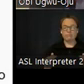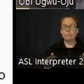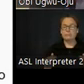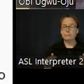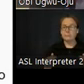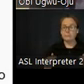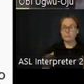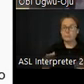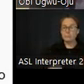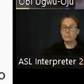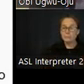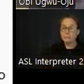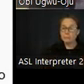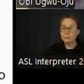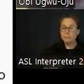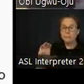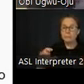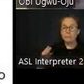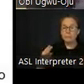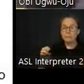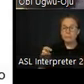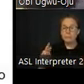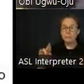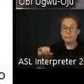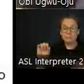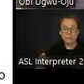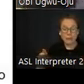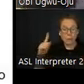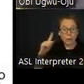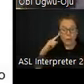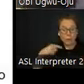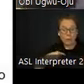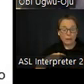to Sherry? Yeah, can you hear me? Yes.